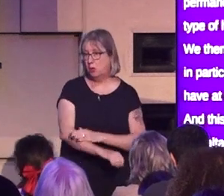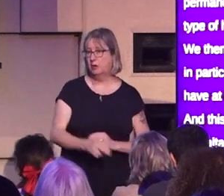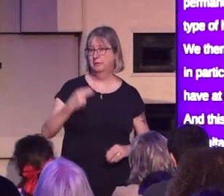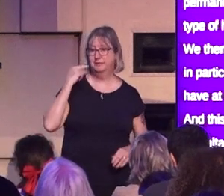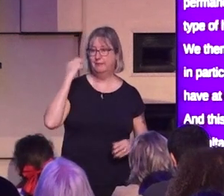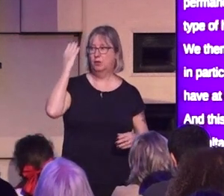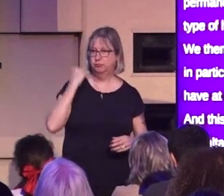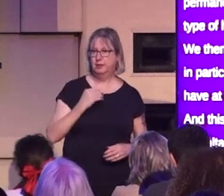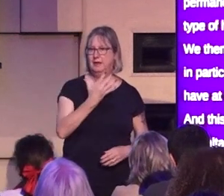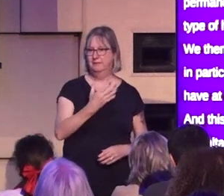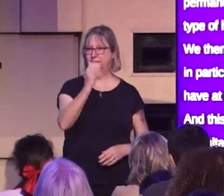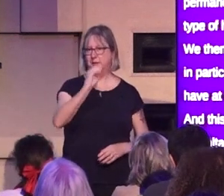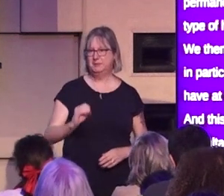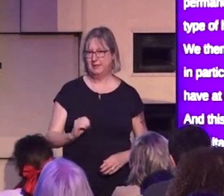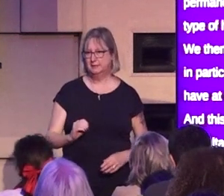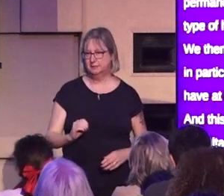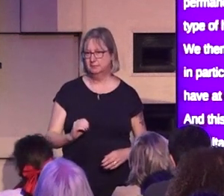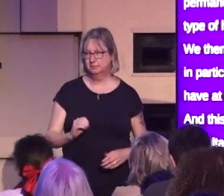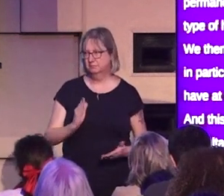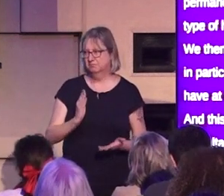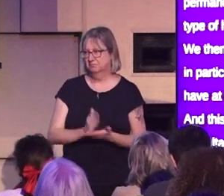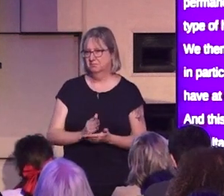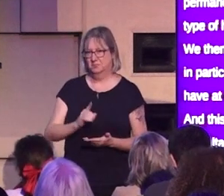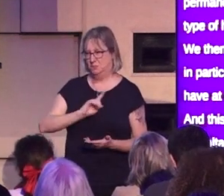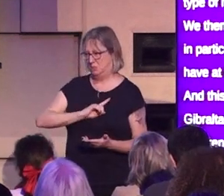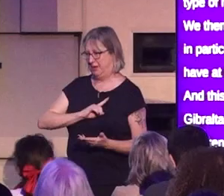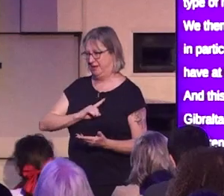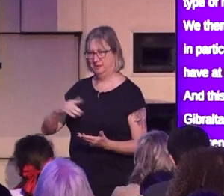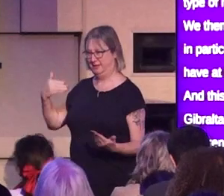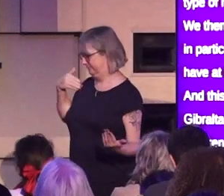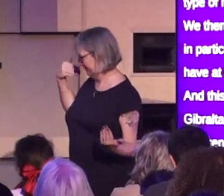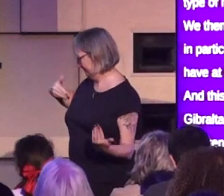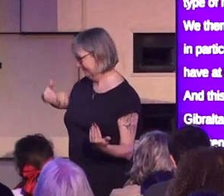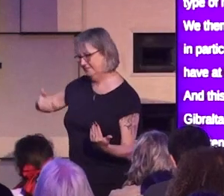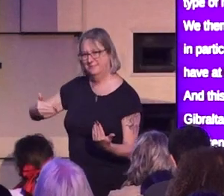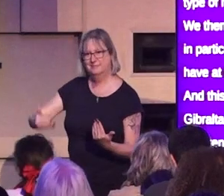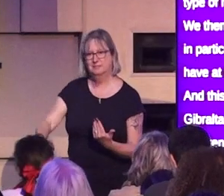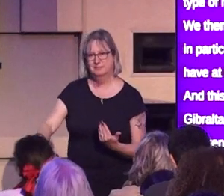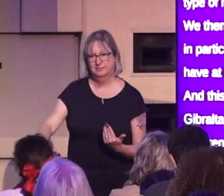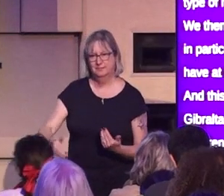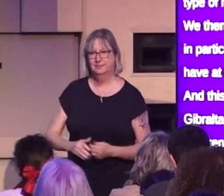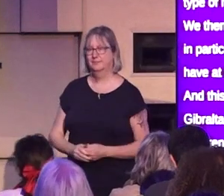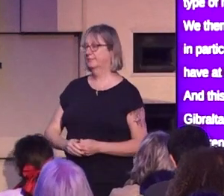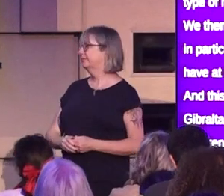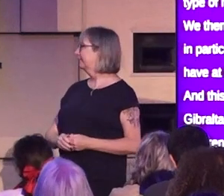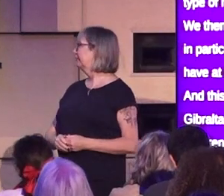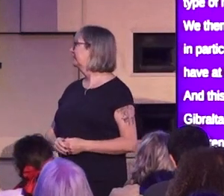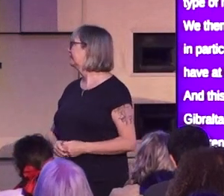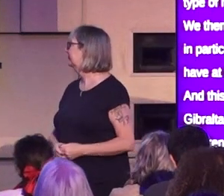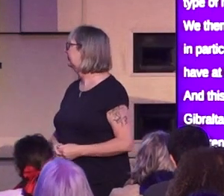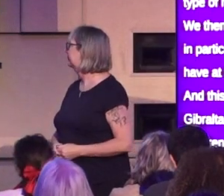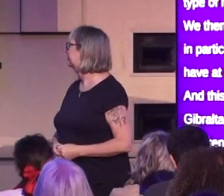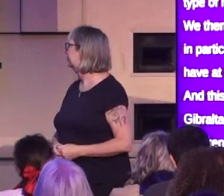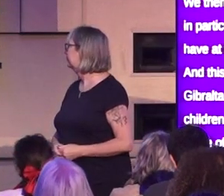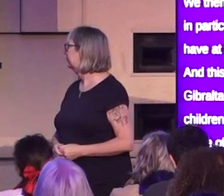of the hearing loss is due to a genetic predisposition. The rest and the other bulk of the